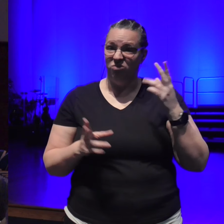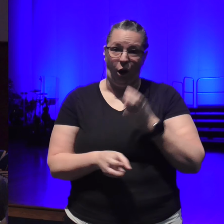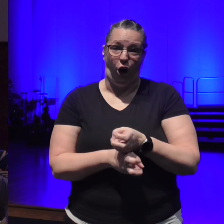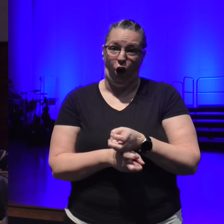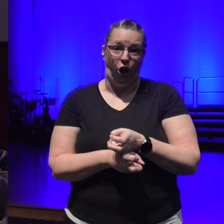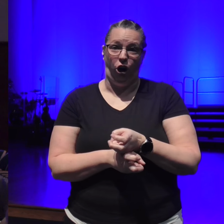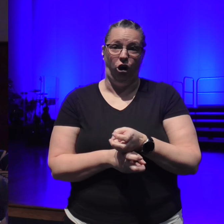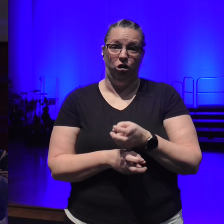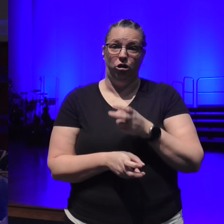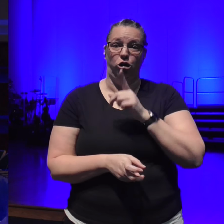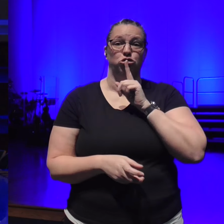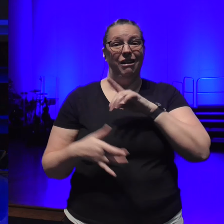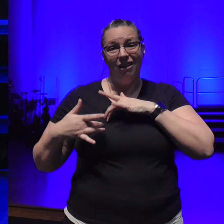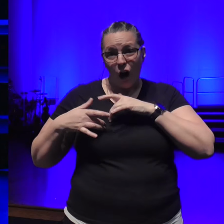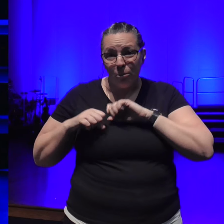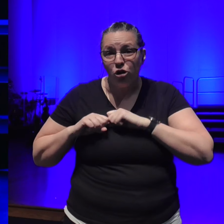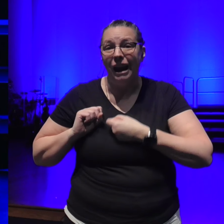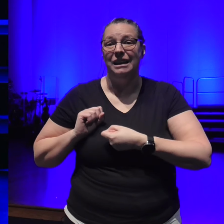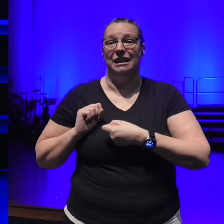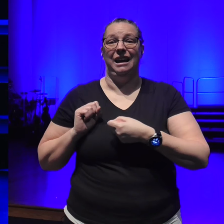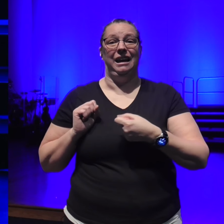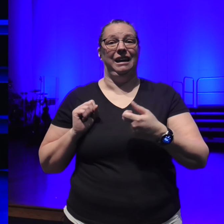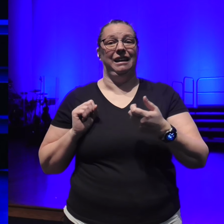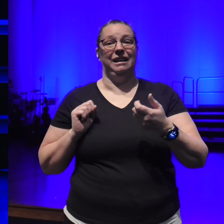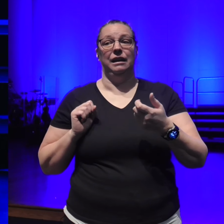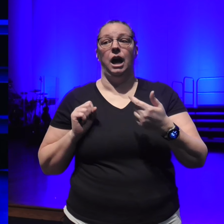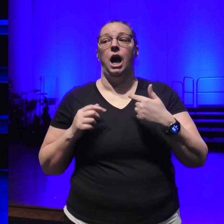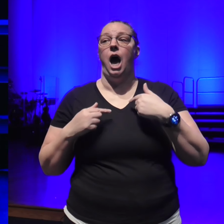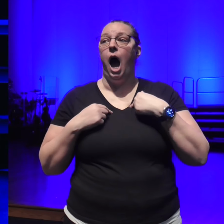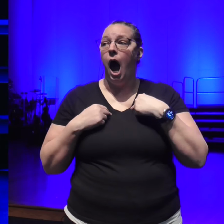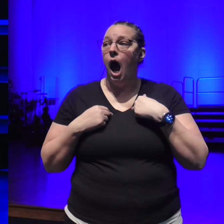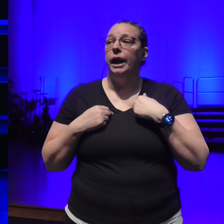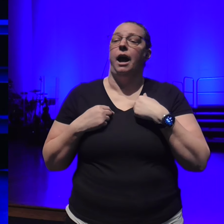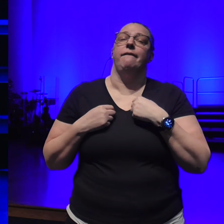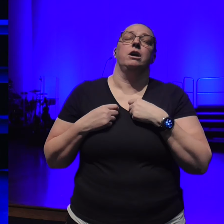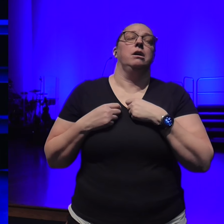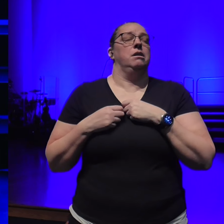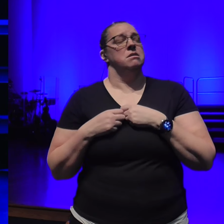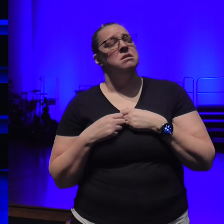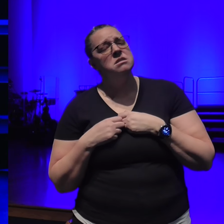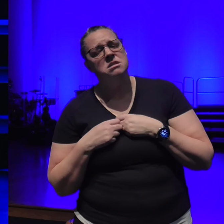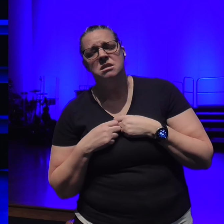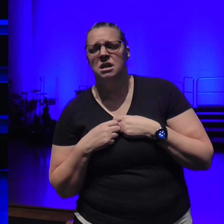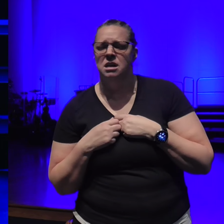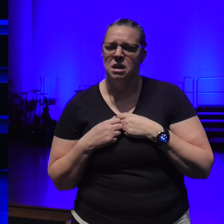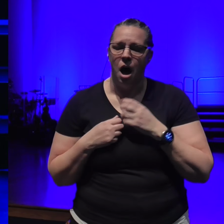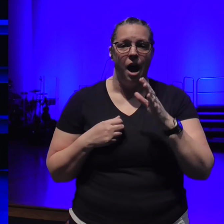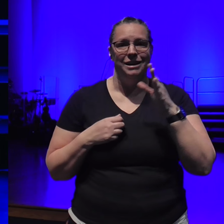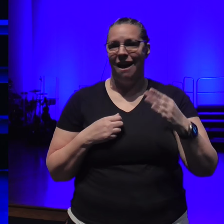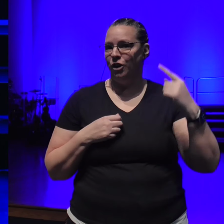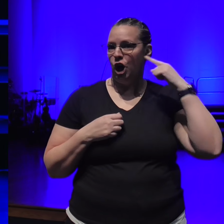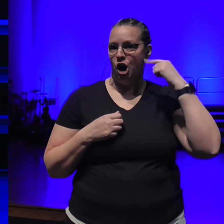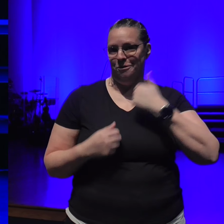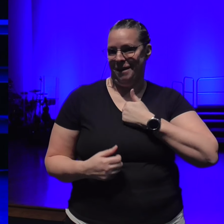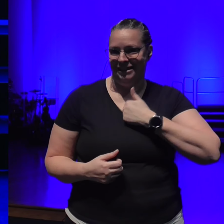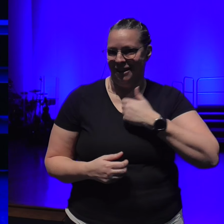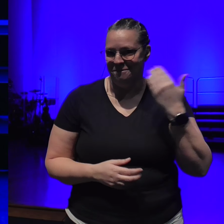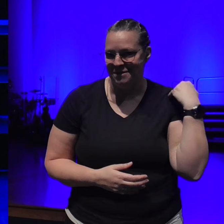hard, heartbreaking. I have had groans and moans come out of my mouth that I have never heard before, and not in a good way.